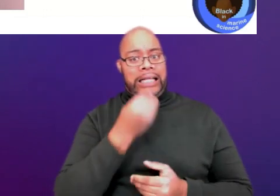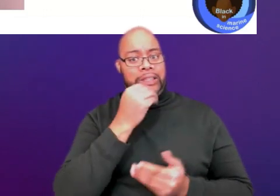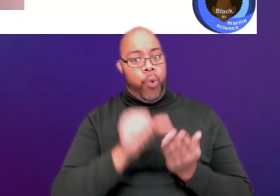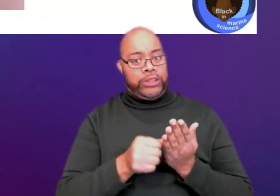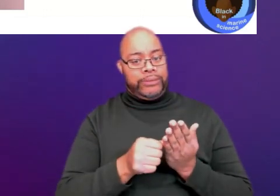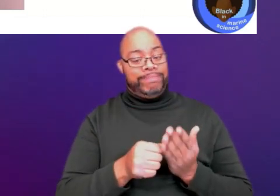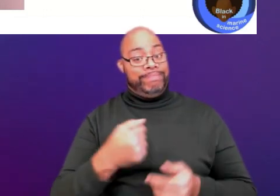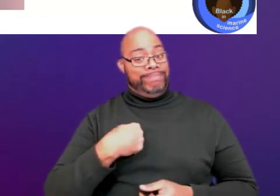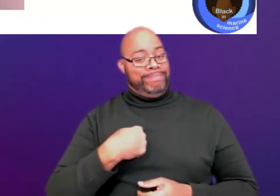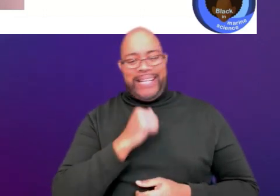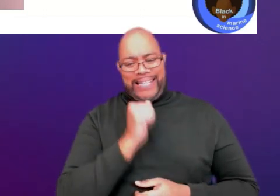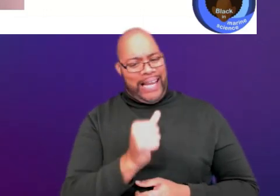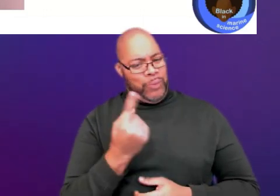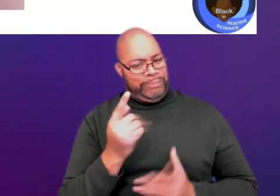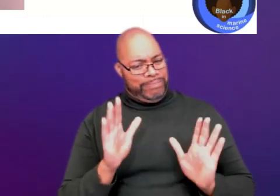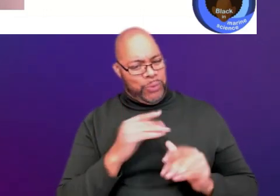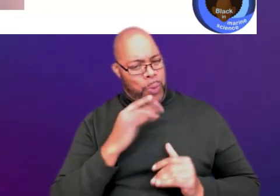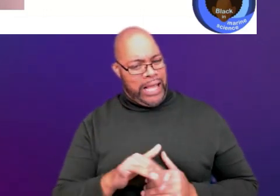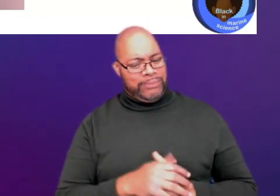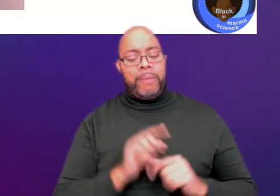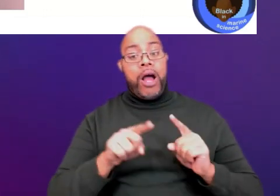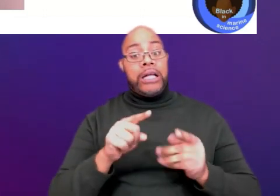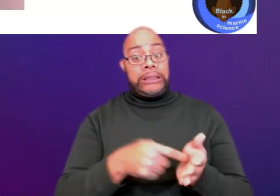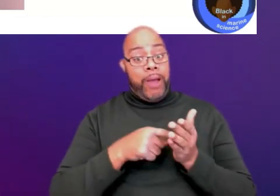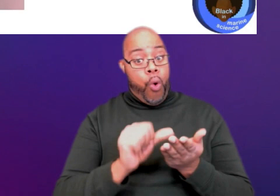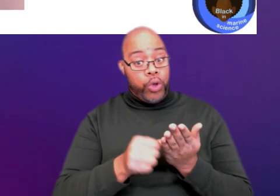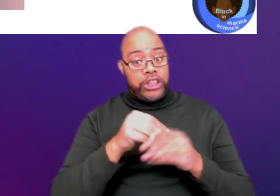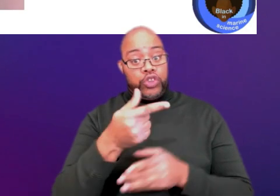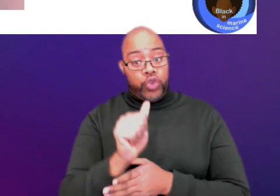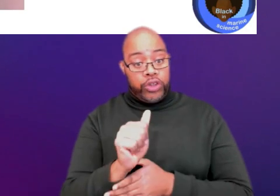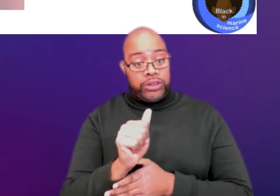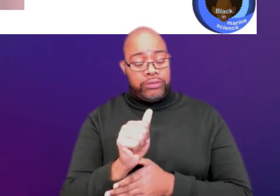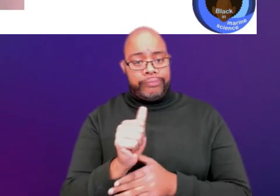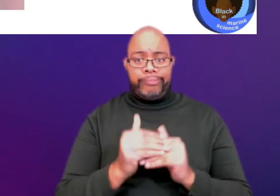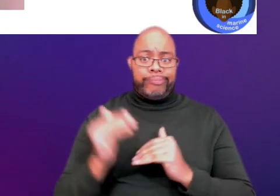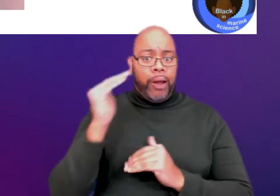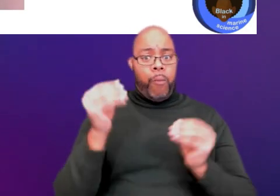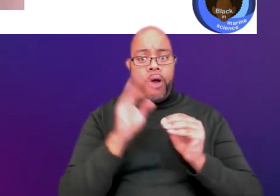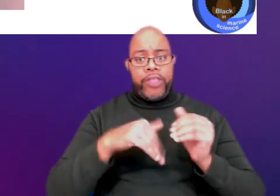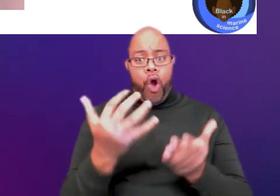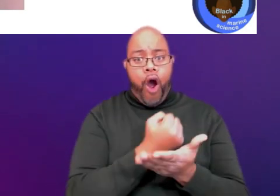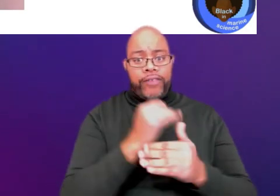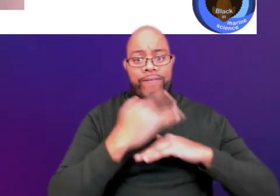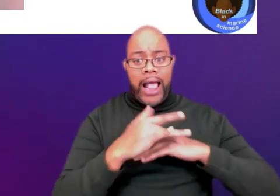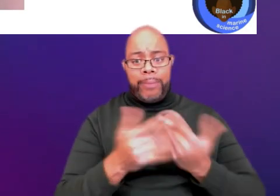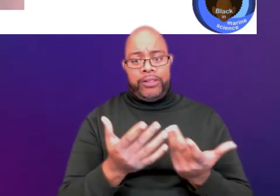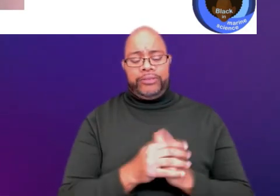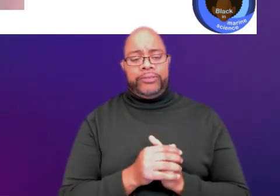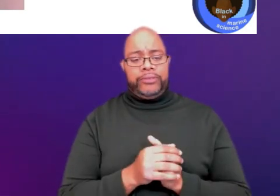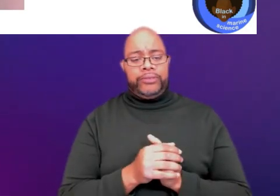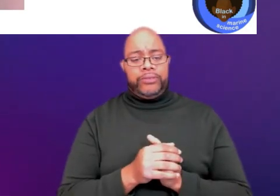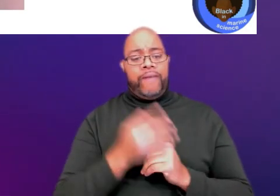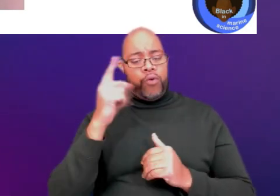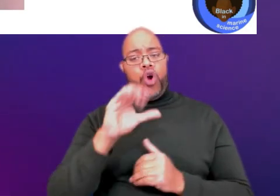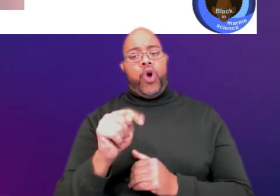oyster. I'm not one of them. But the demand for oysters in Georgia outgrows the harvest and availability on